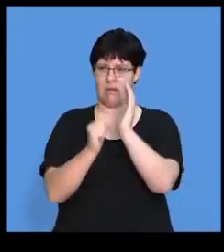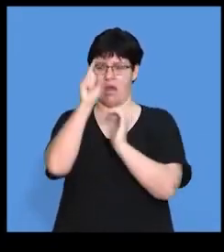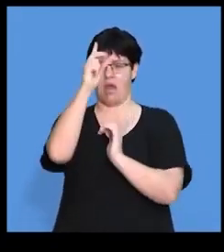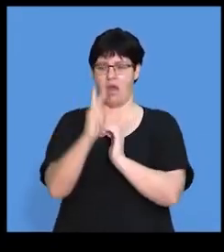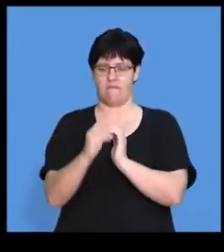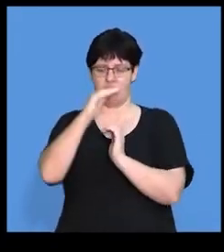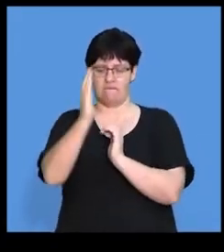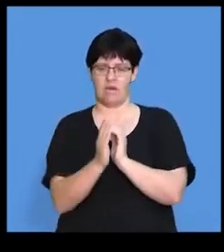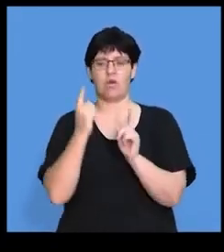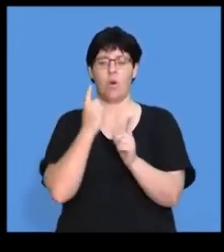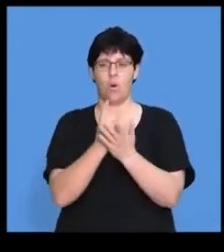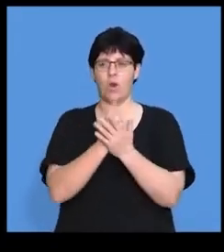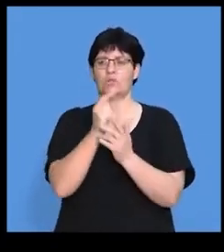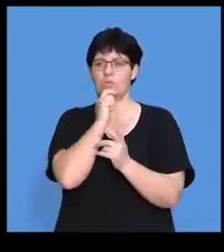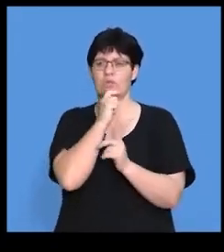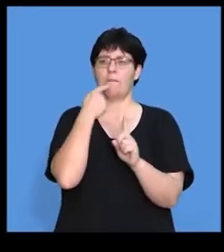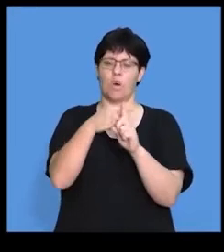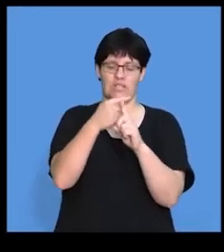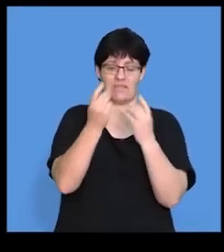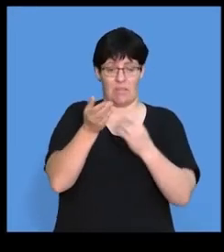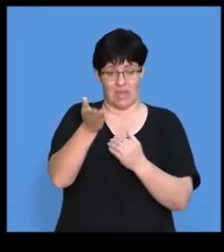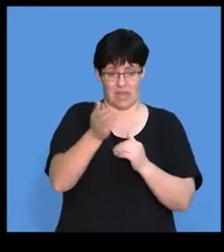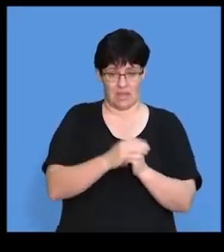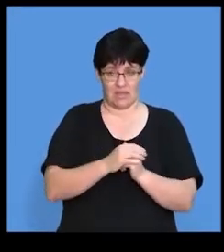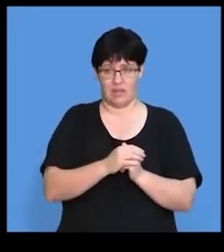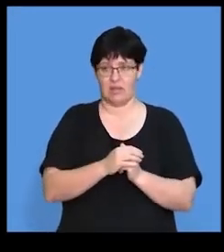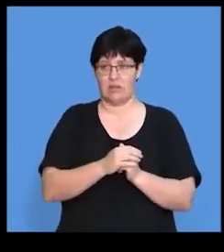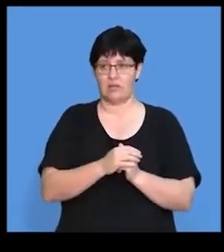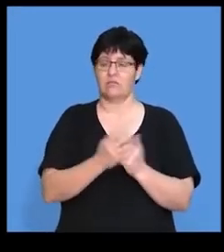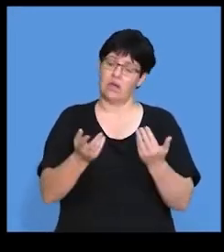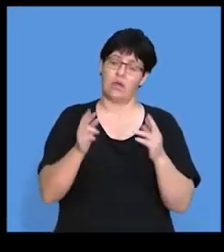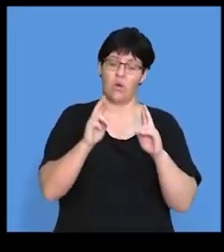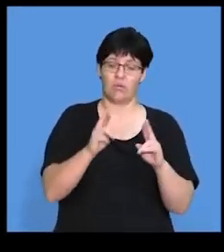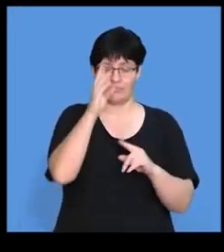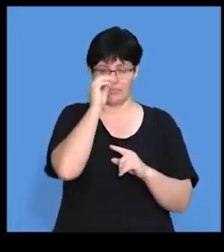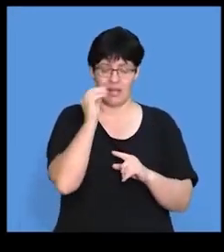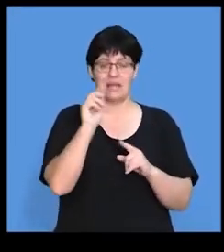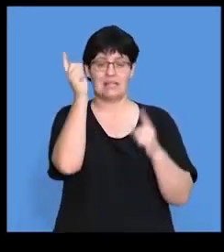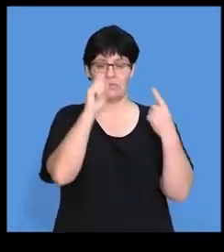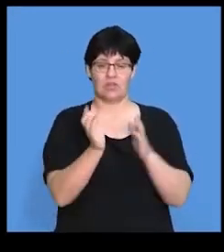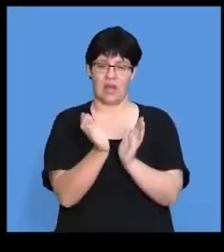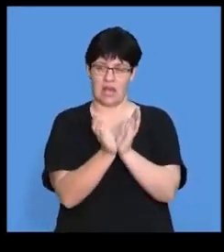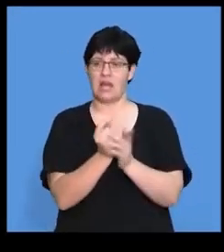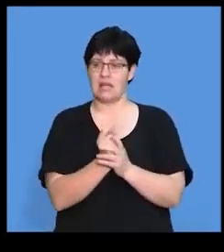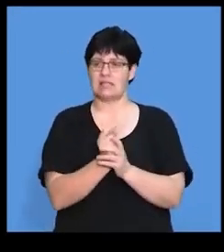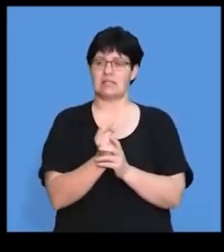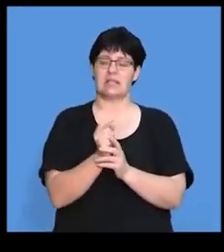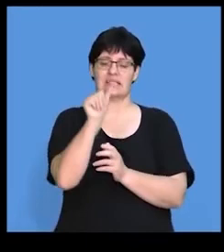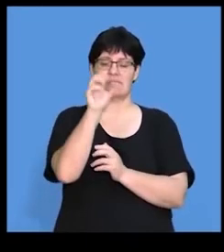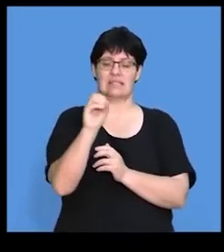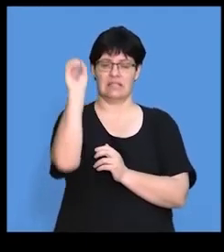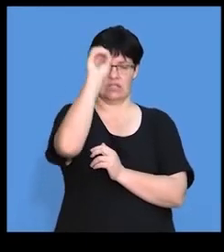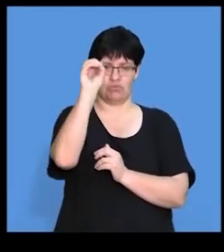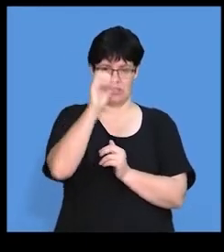you're always going to use a positive number over here. And that, hopefully you know, it's a special angle, is equal to